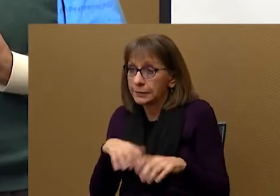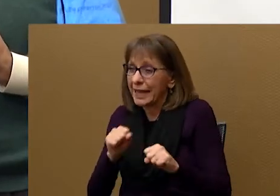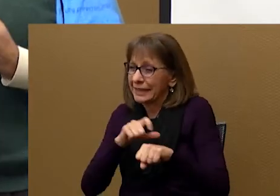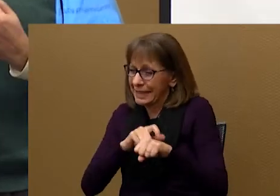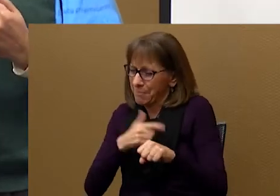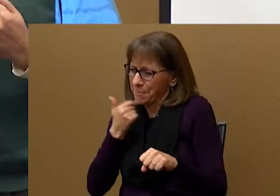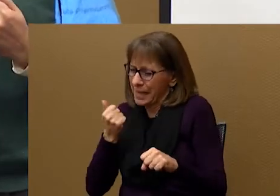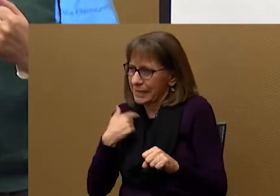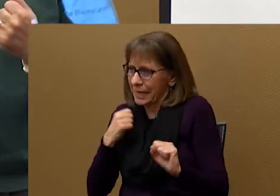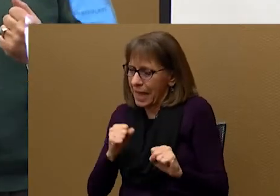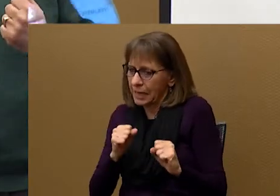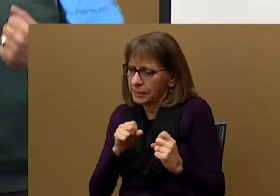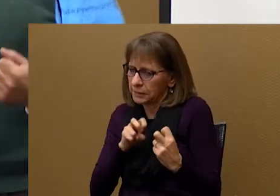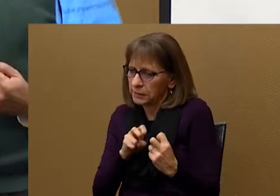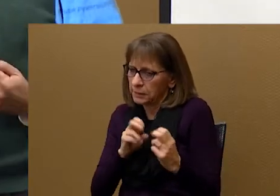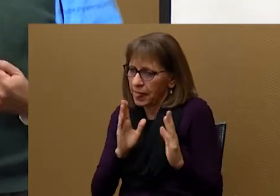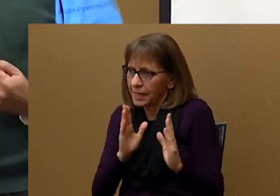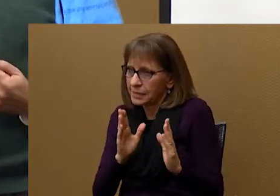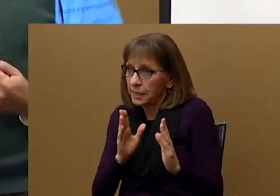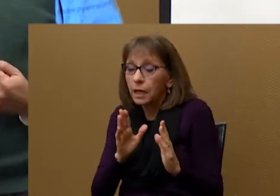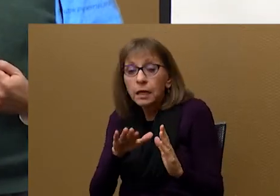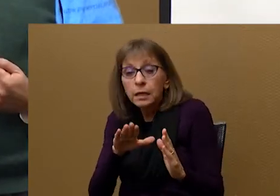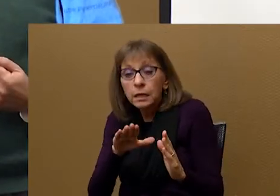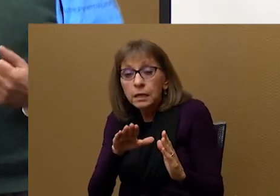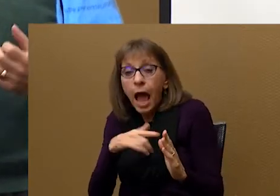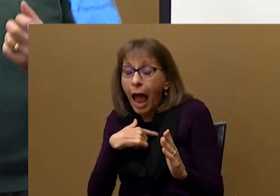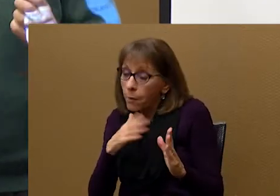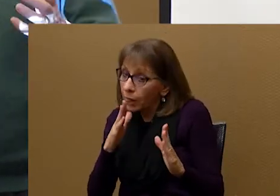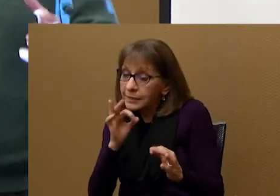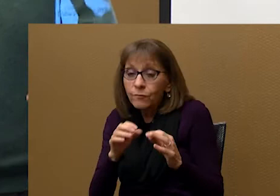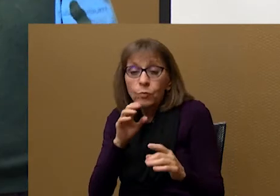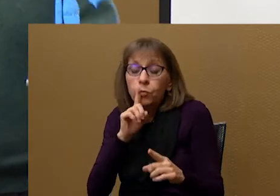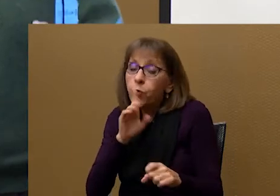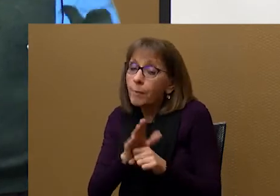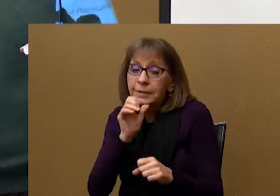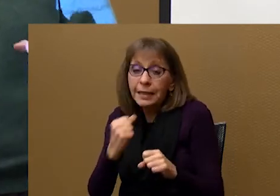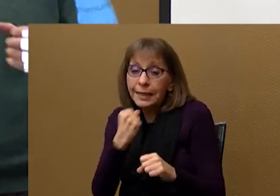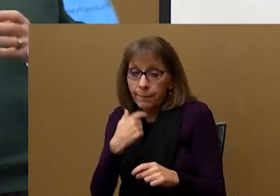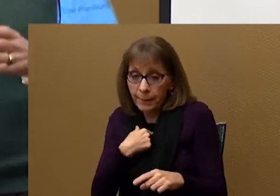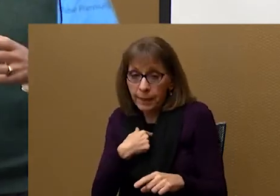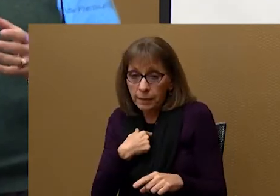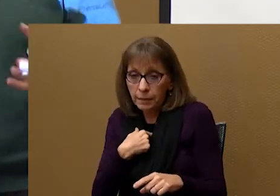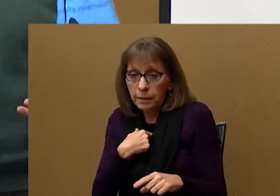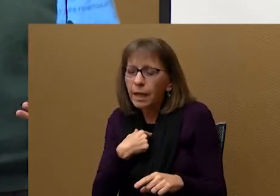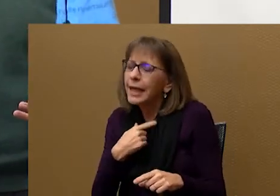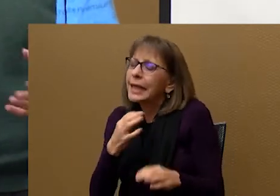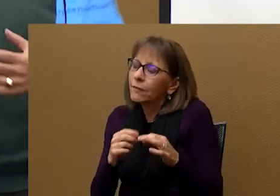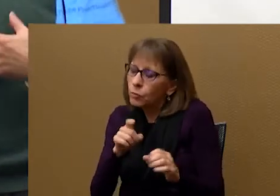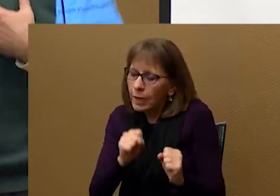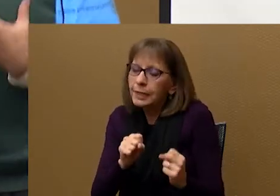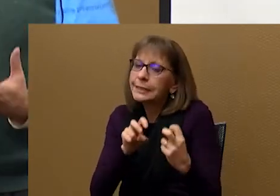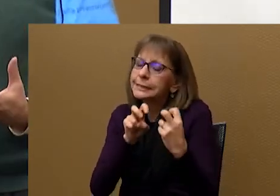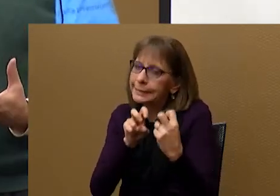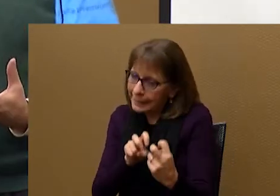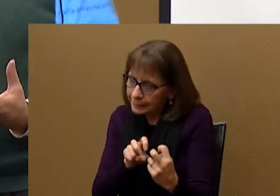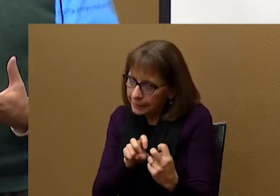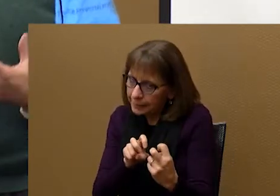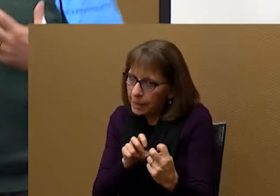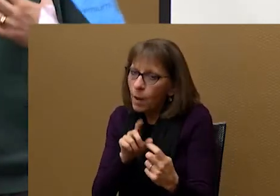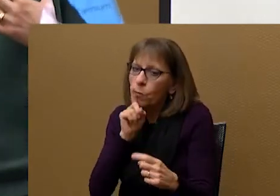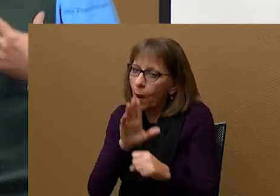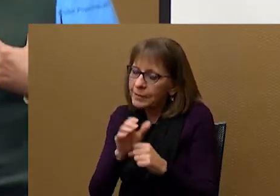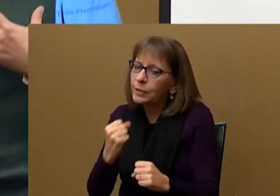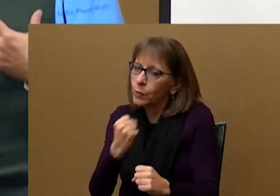I can. Can you promise not to hit me? And if you can put down the chair and not hit me, maybe we can sit and talk, and I will try to